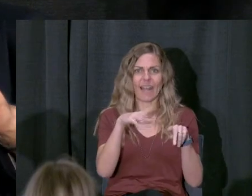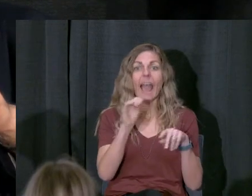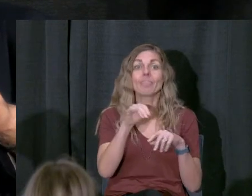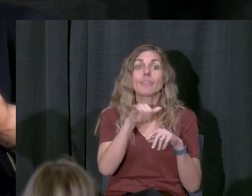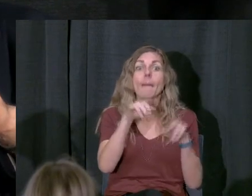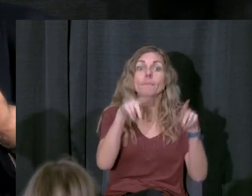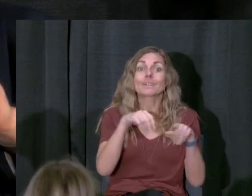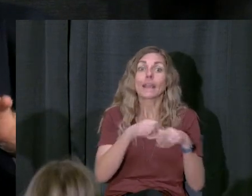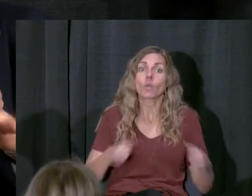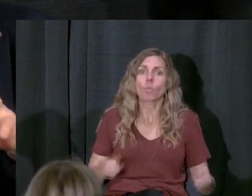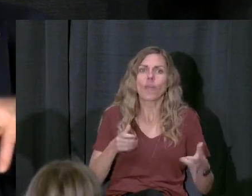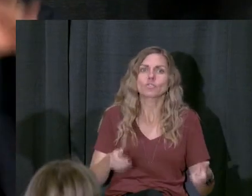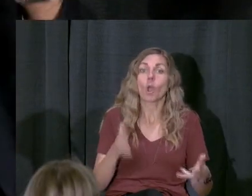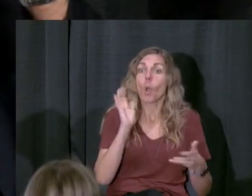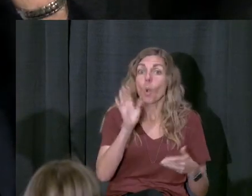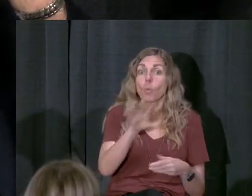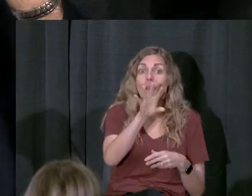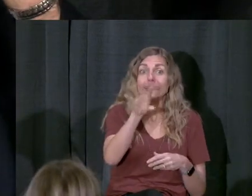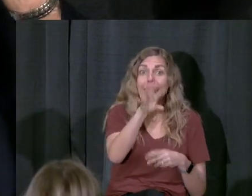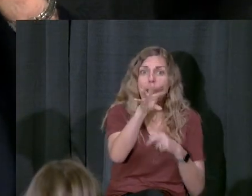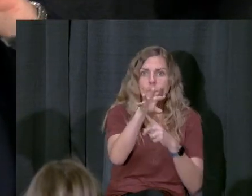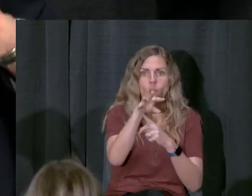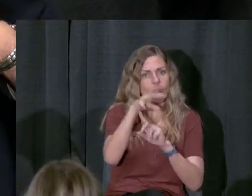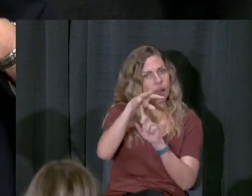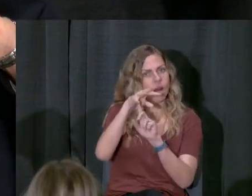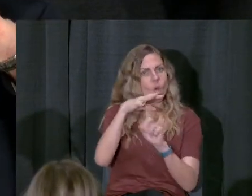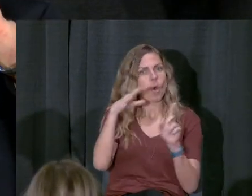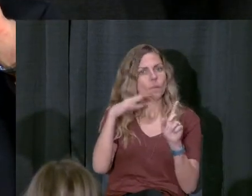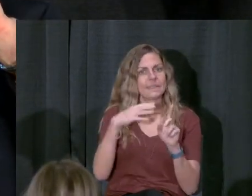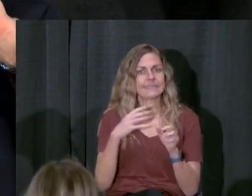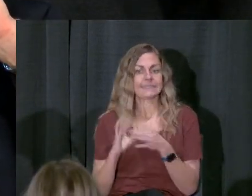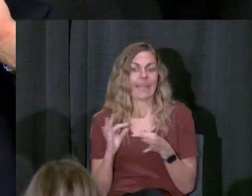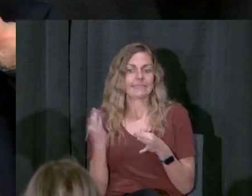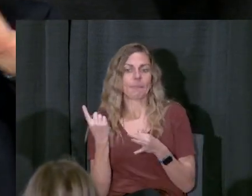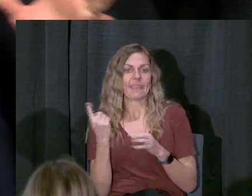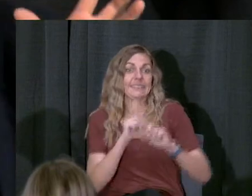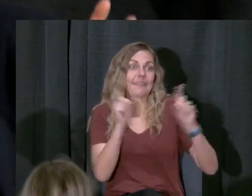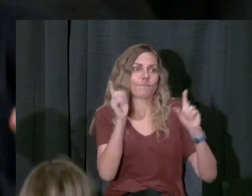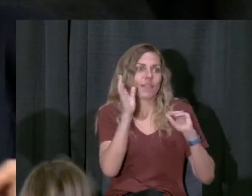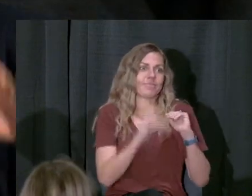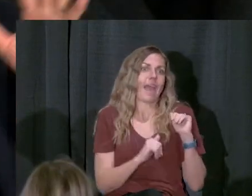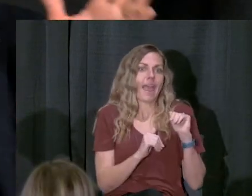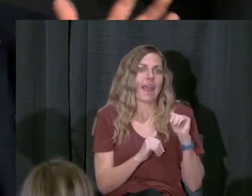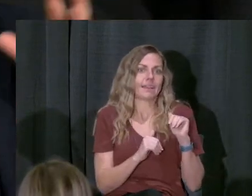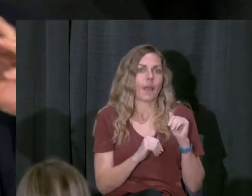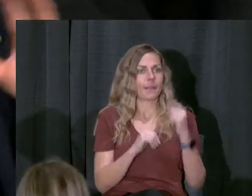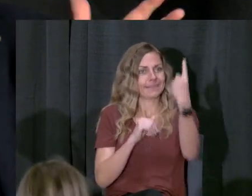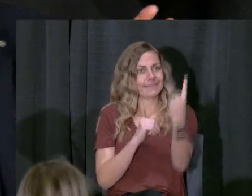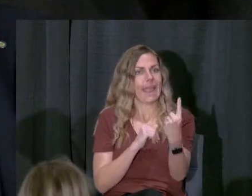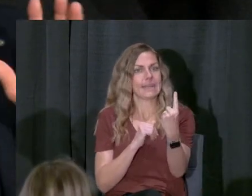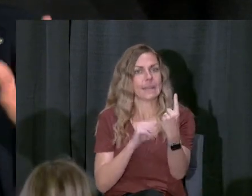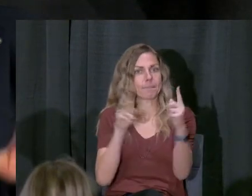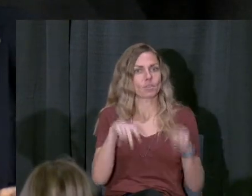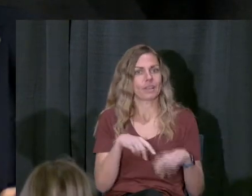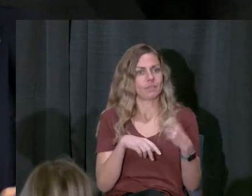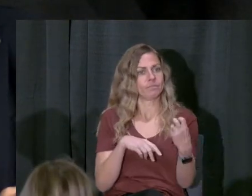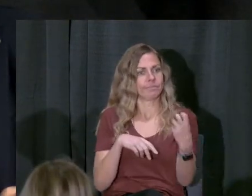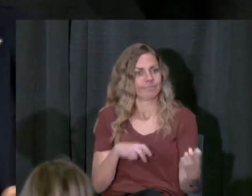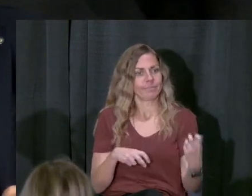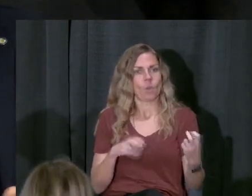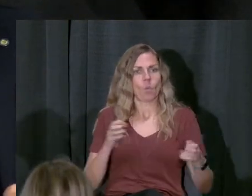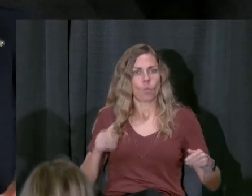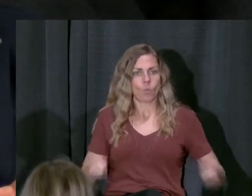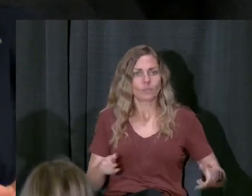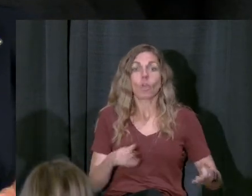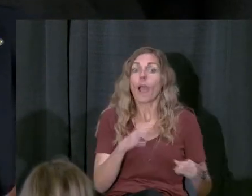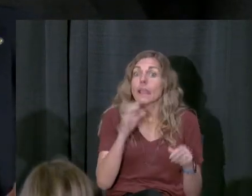say something different than a person standing there or be able to distinguish between different kinds of people's